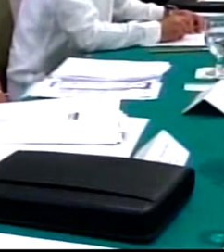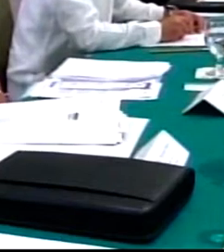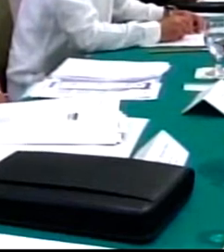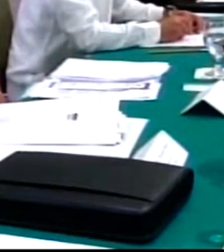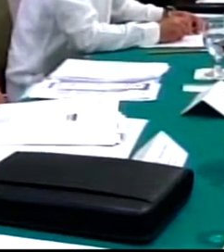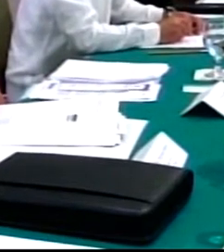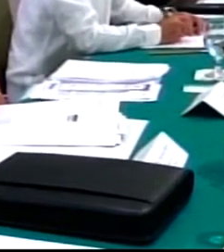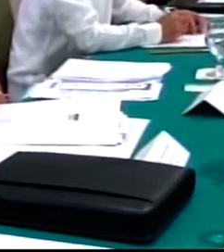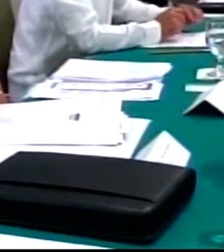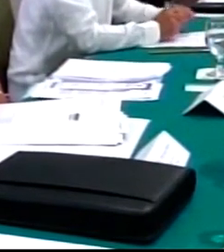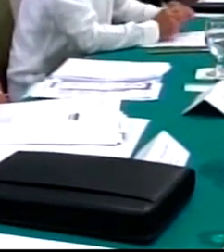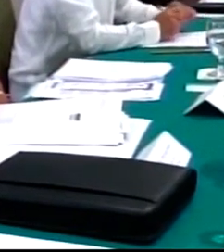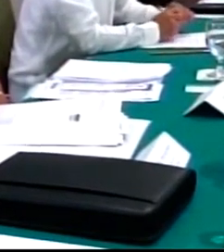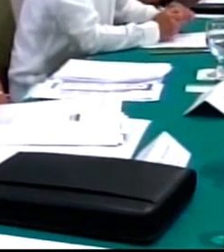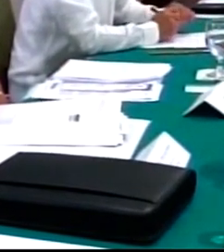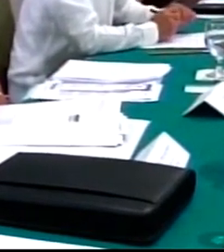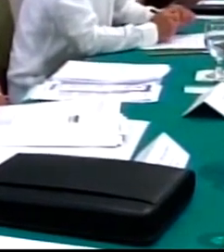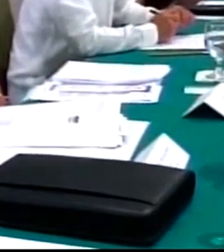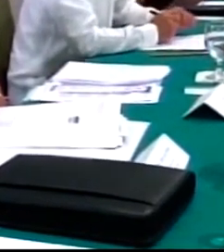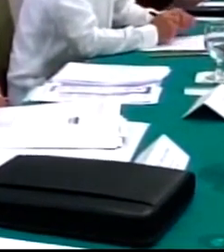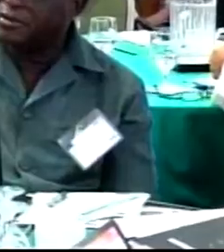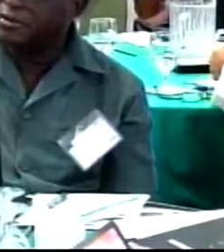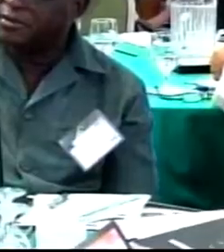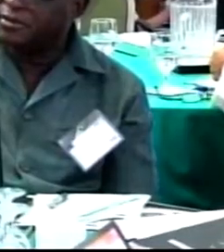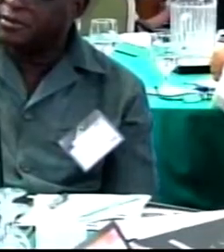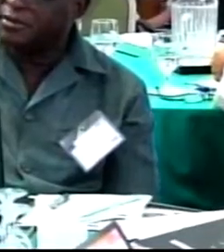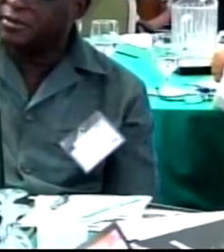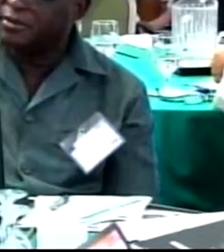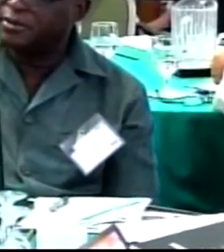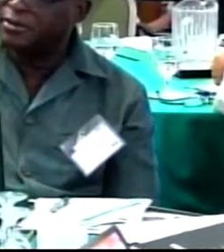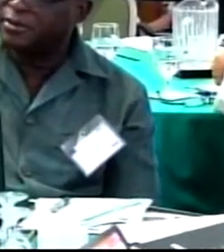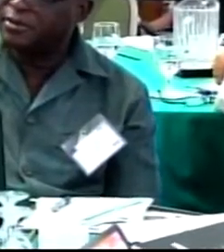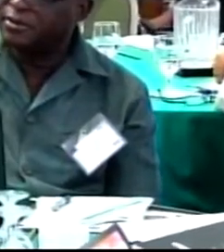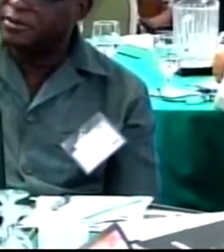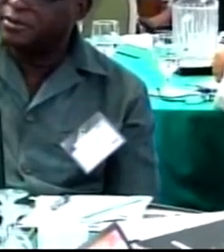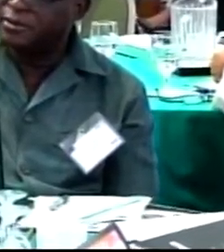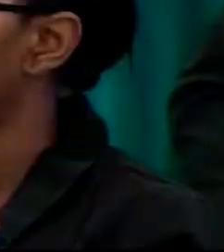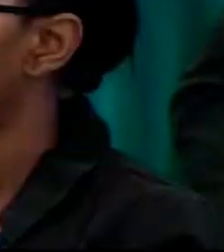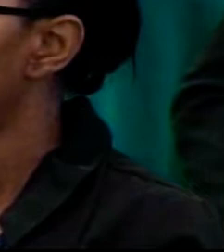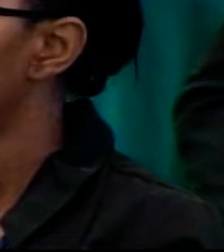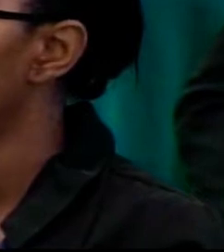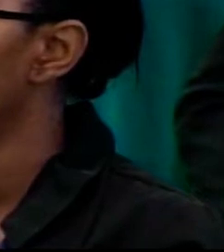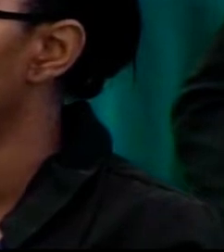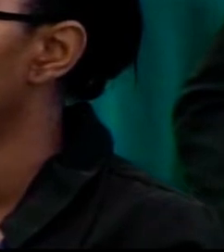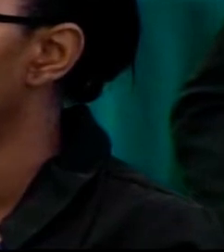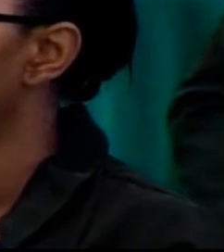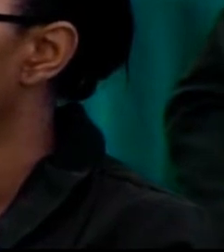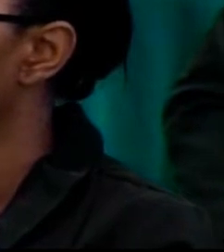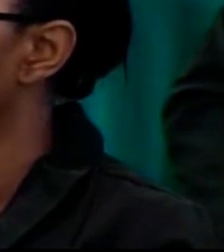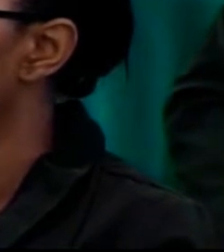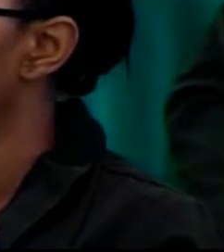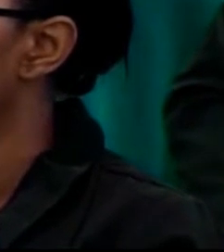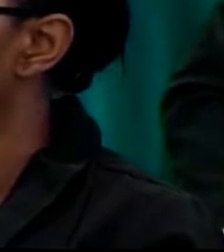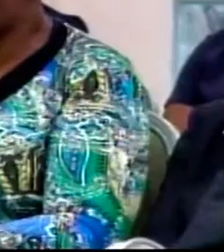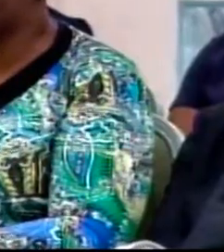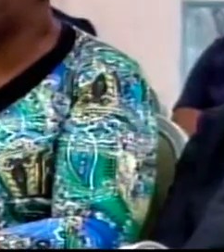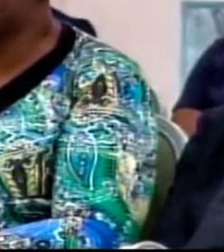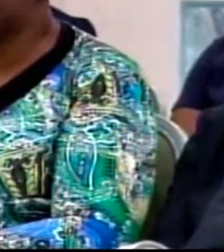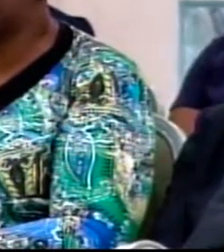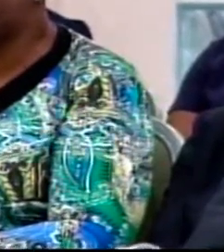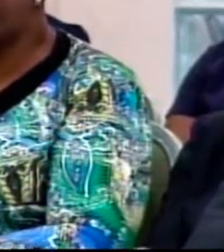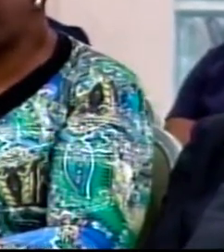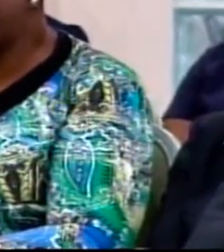Harvey, says so far over 2,000 people in the public and private sector have been trained in ISO and